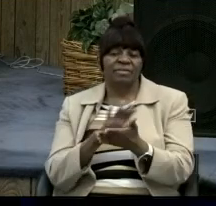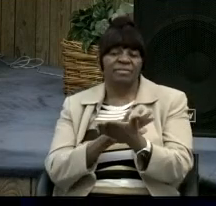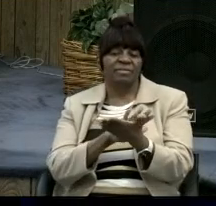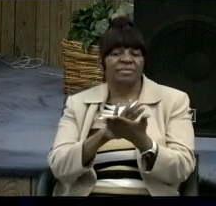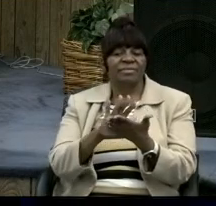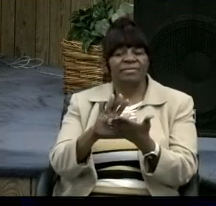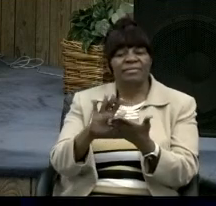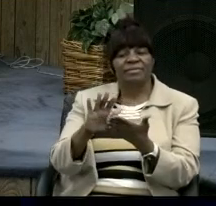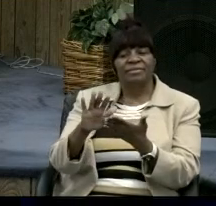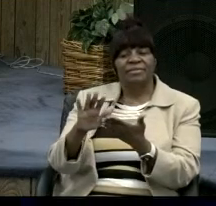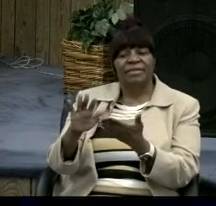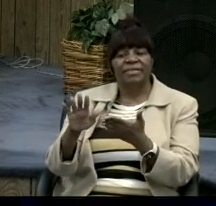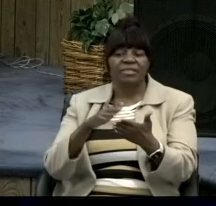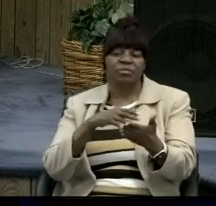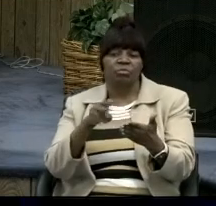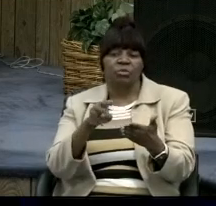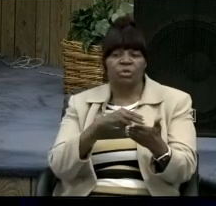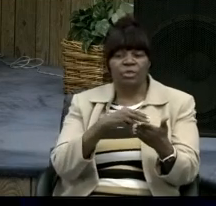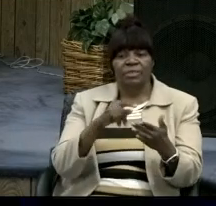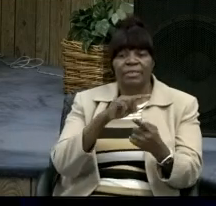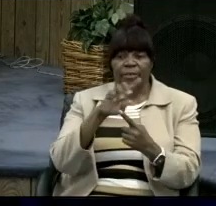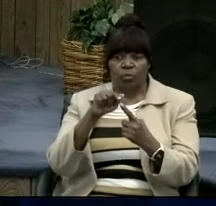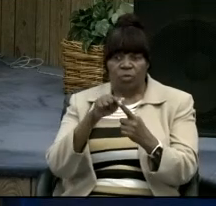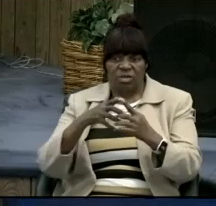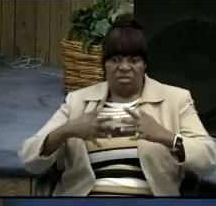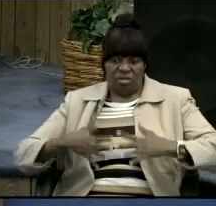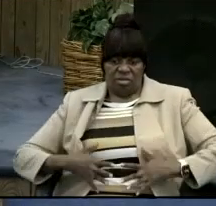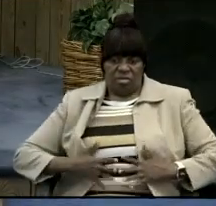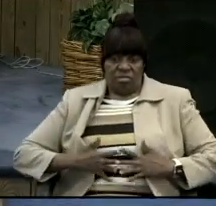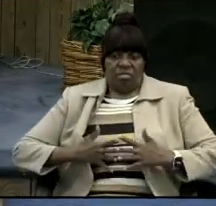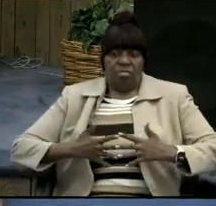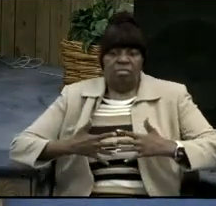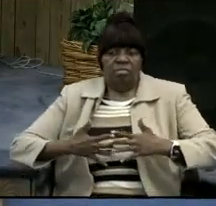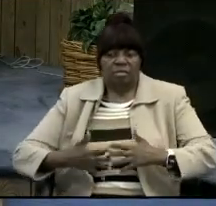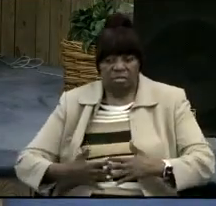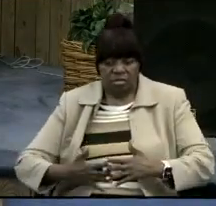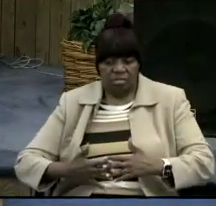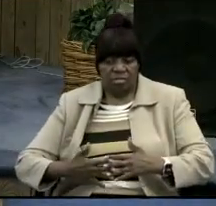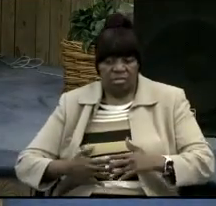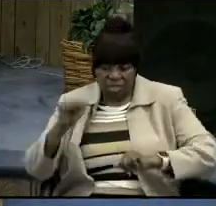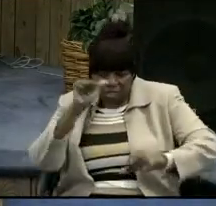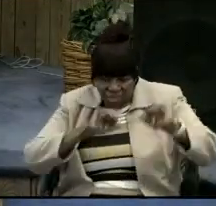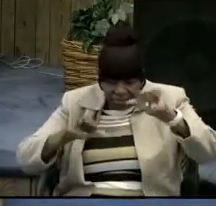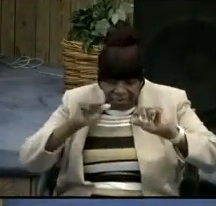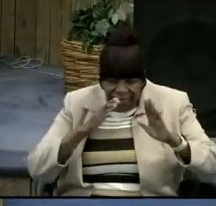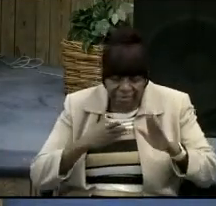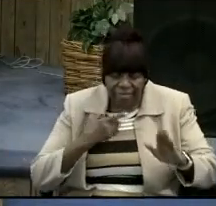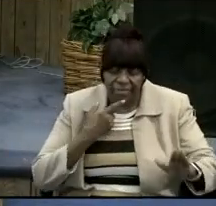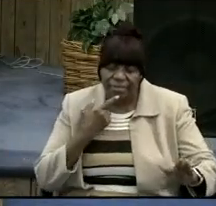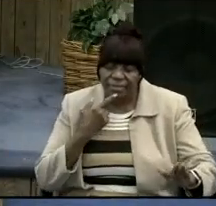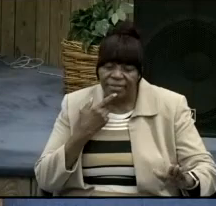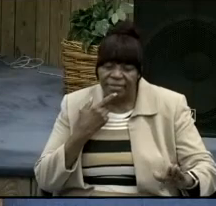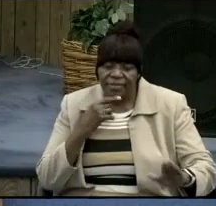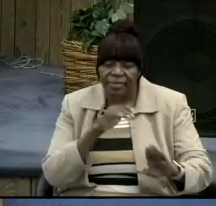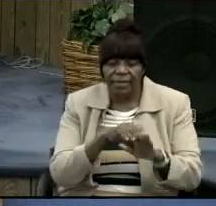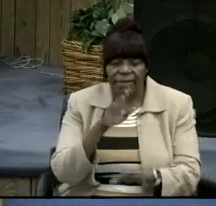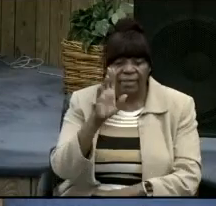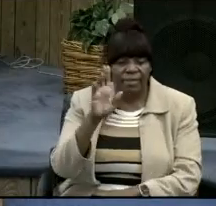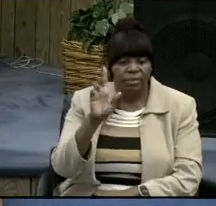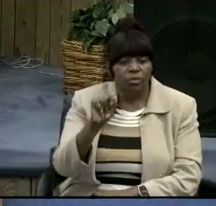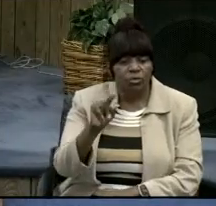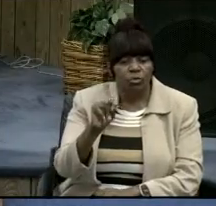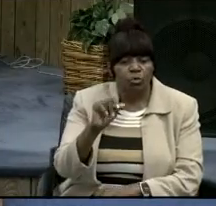music to children while they're in the womb. Scientists say that even at 20 weeks,